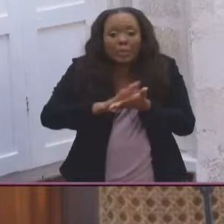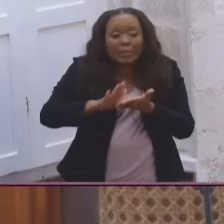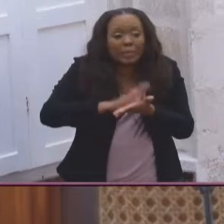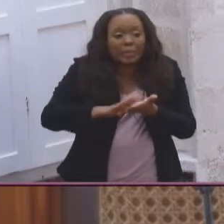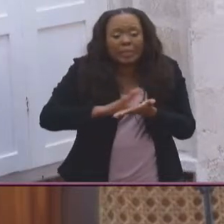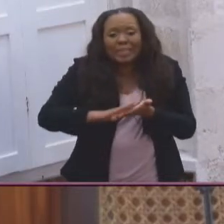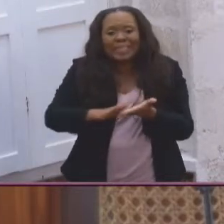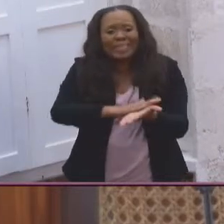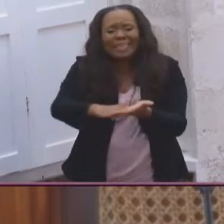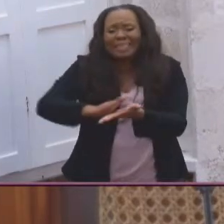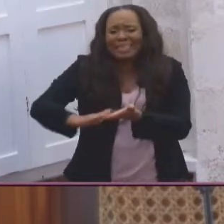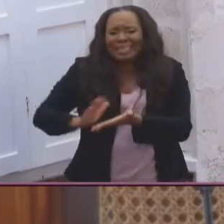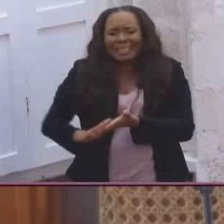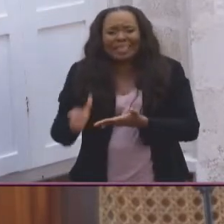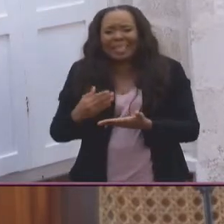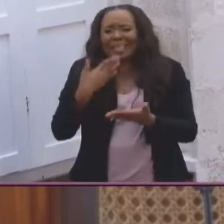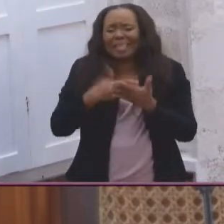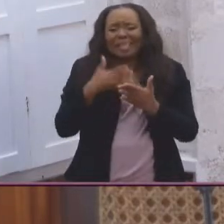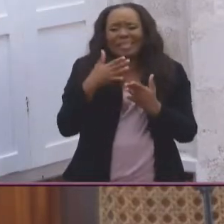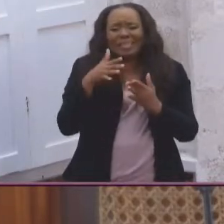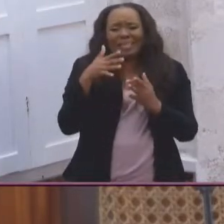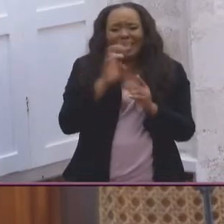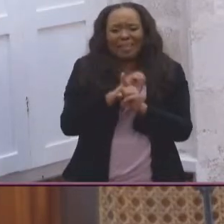your public health standards.